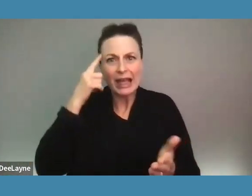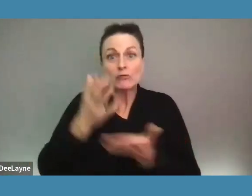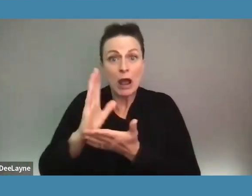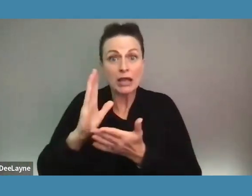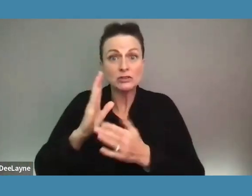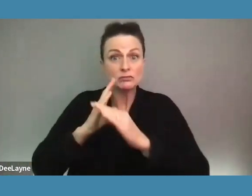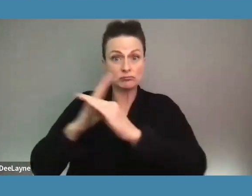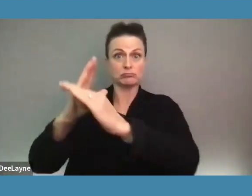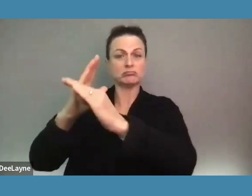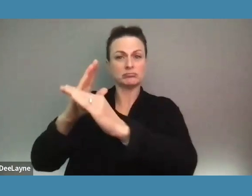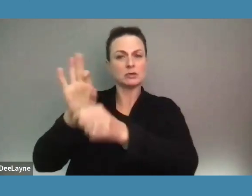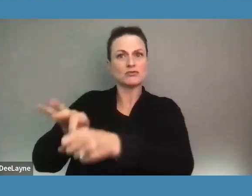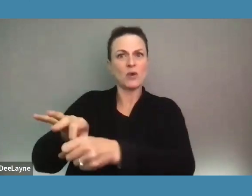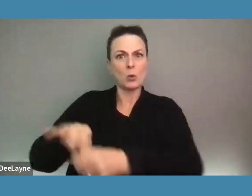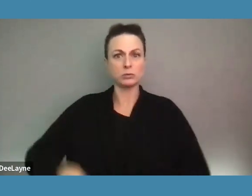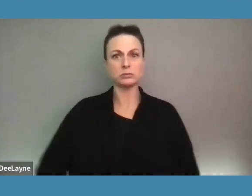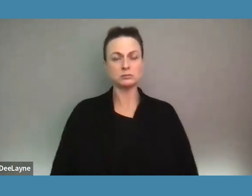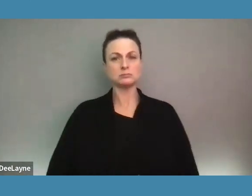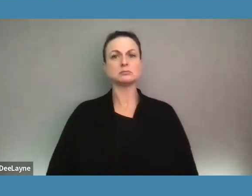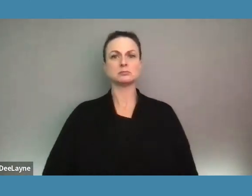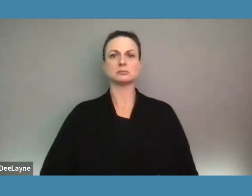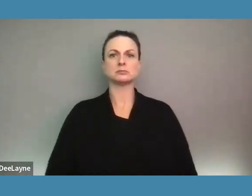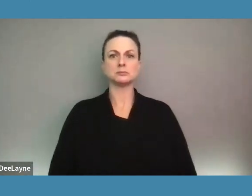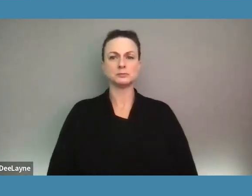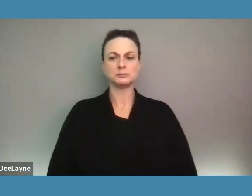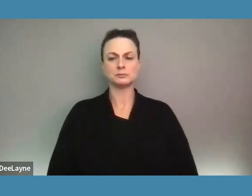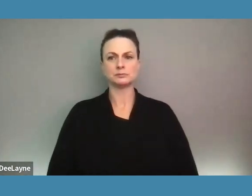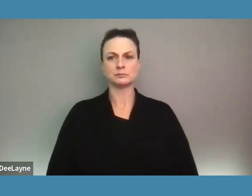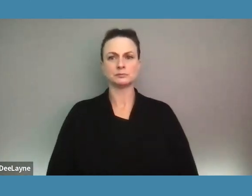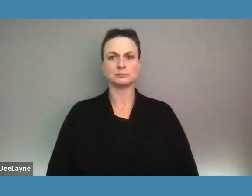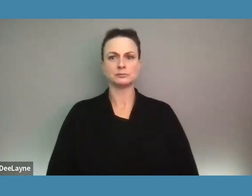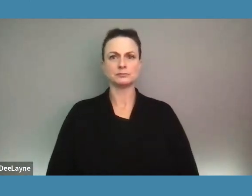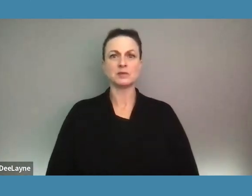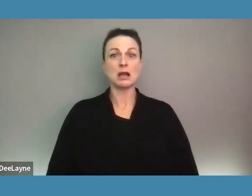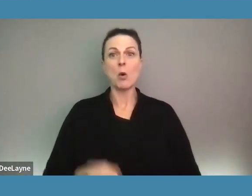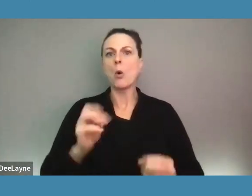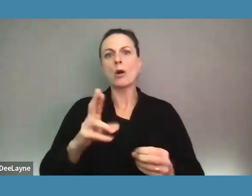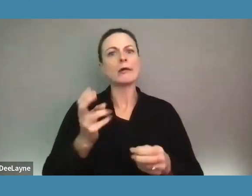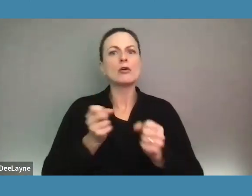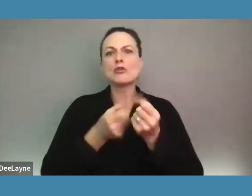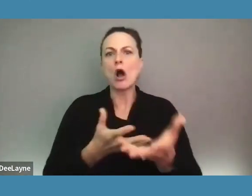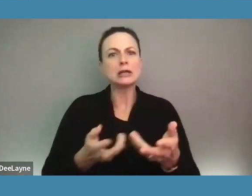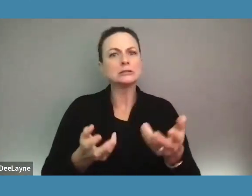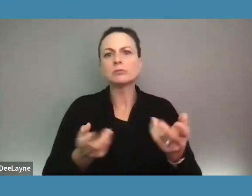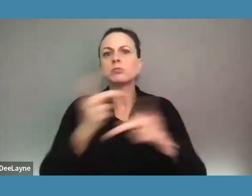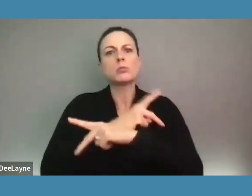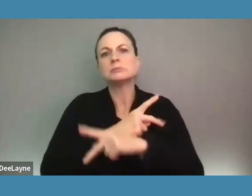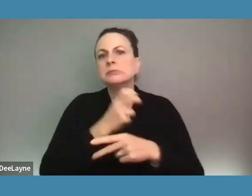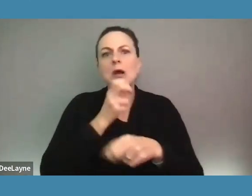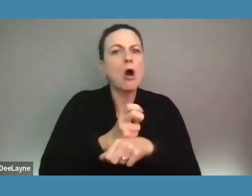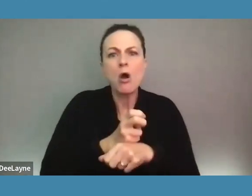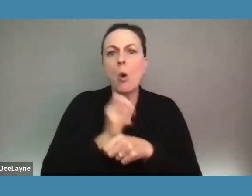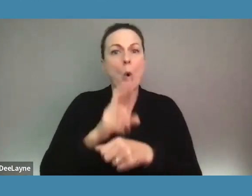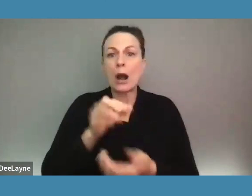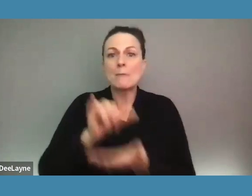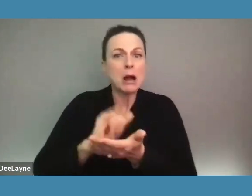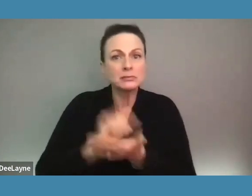vote was made more difficult or